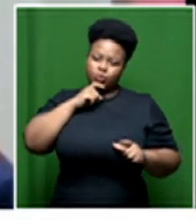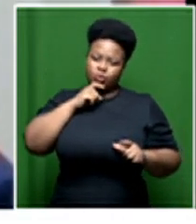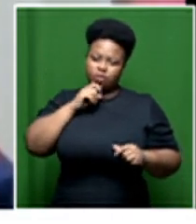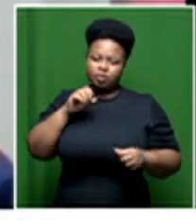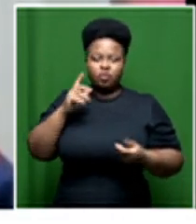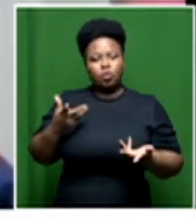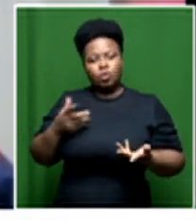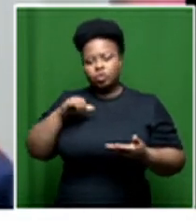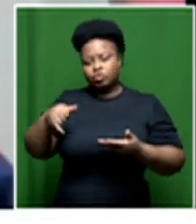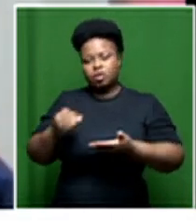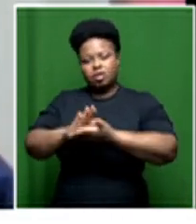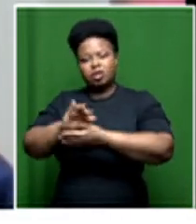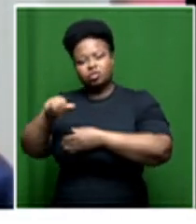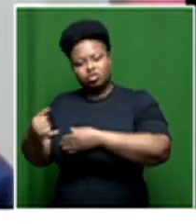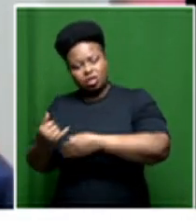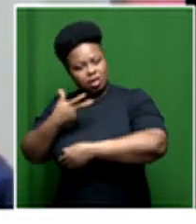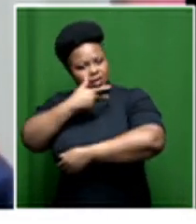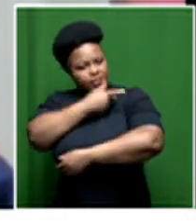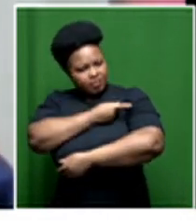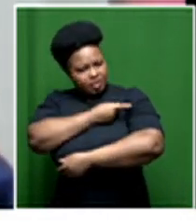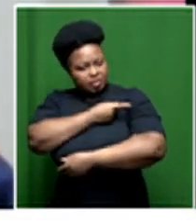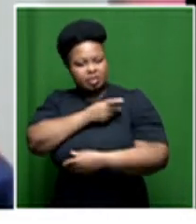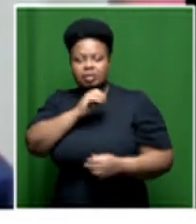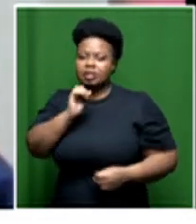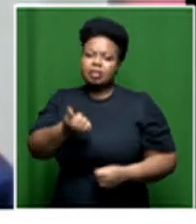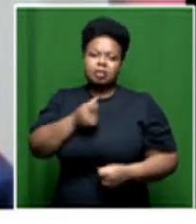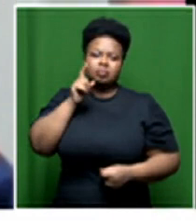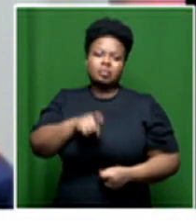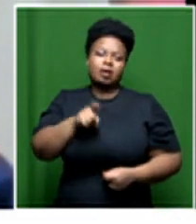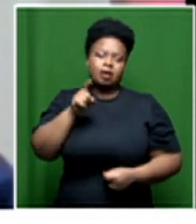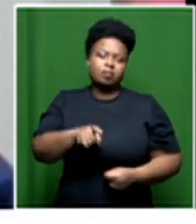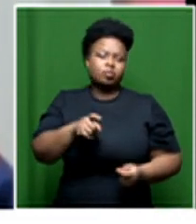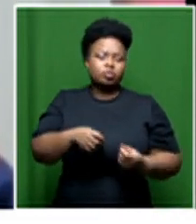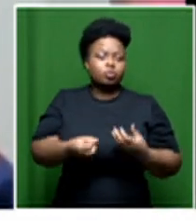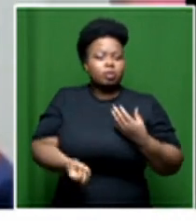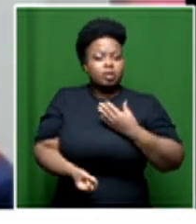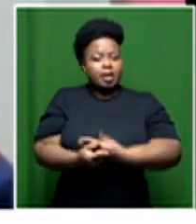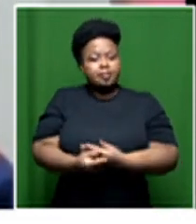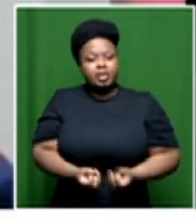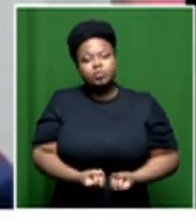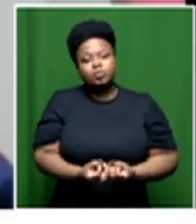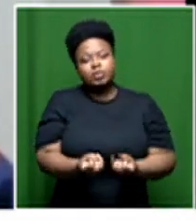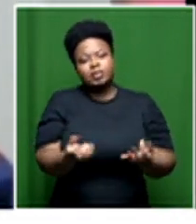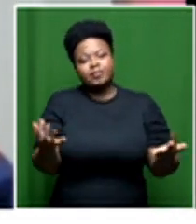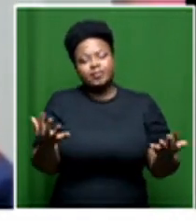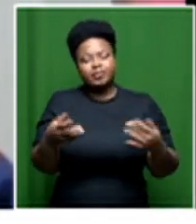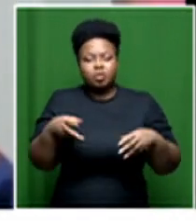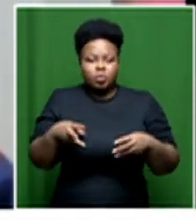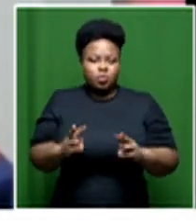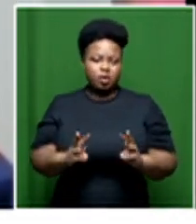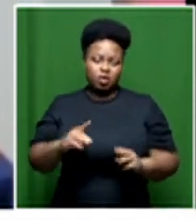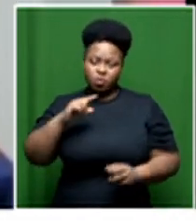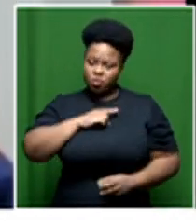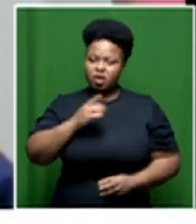this vaccine, so it would have been rolled out in a manner that is respect